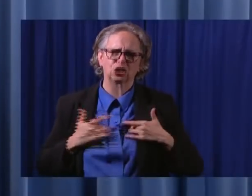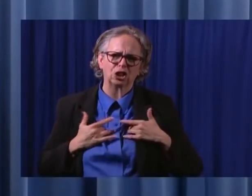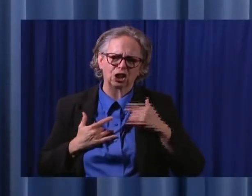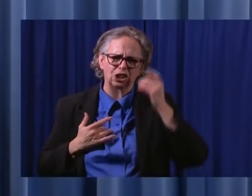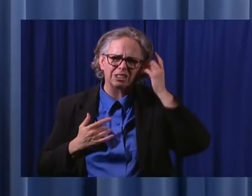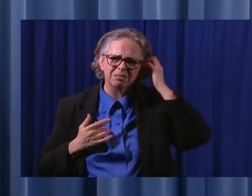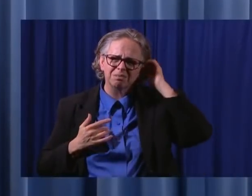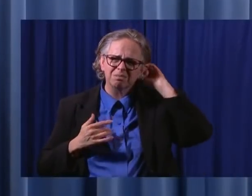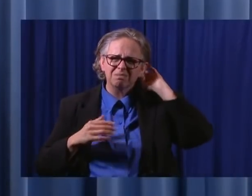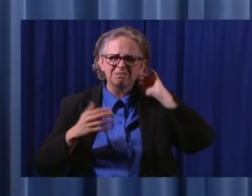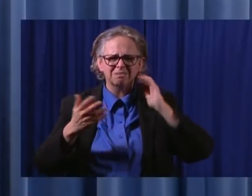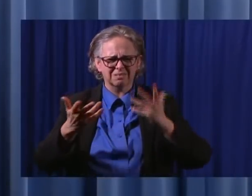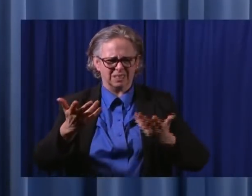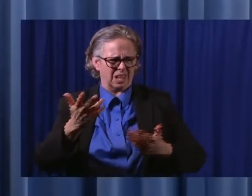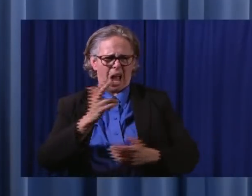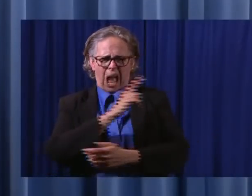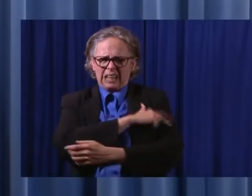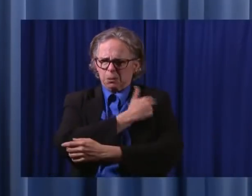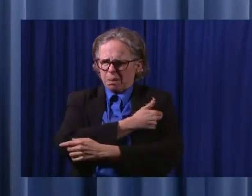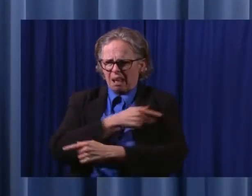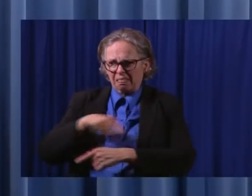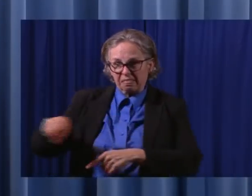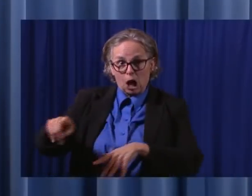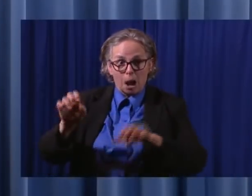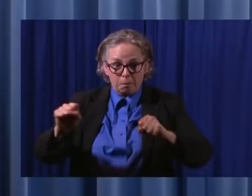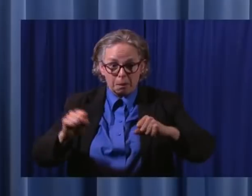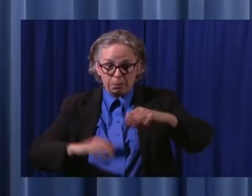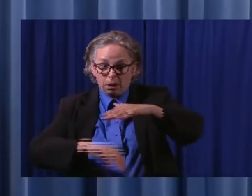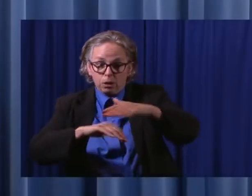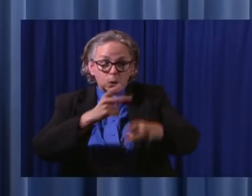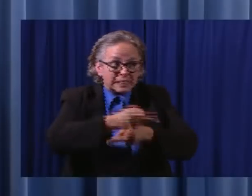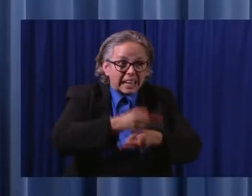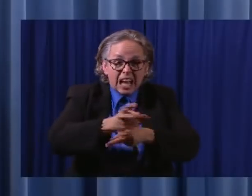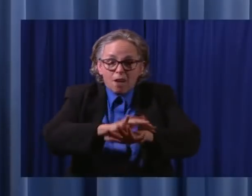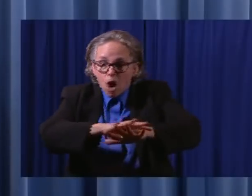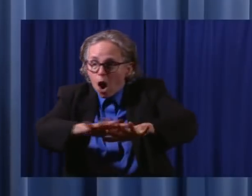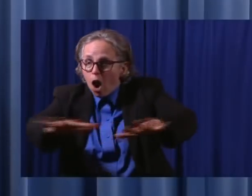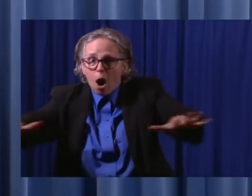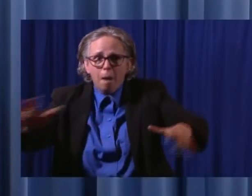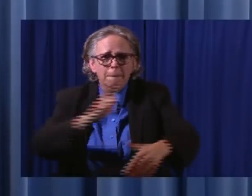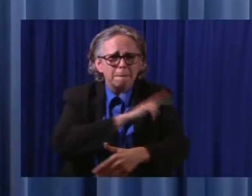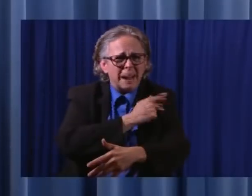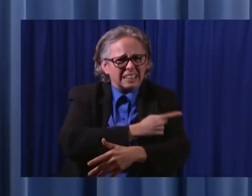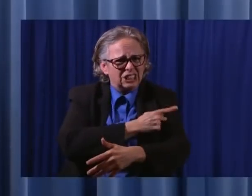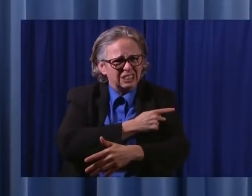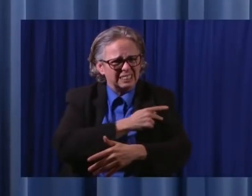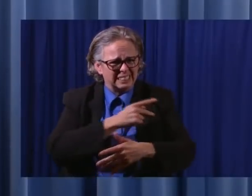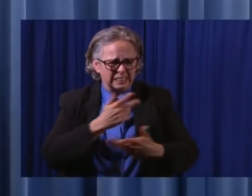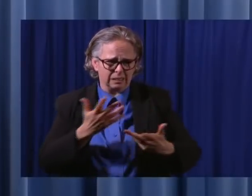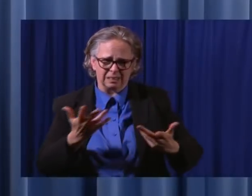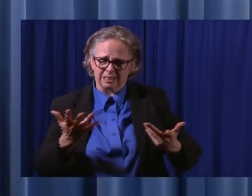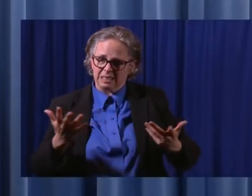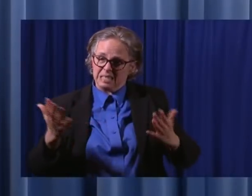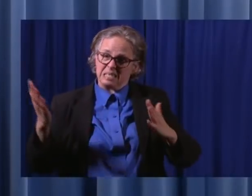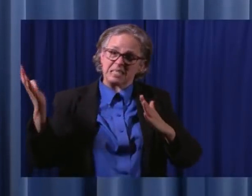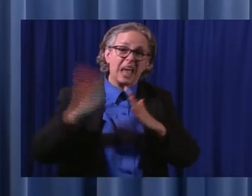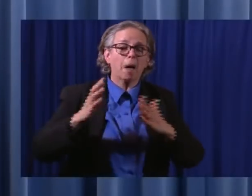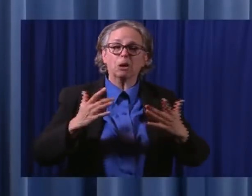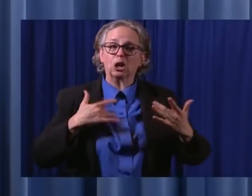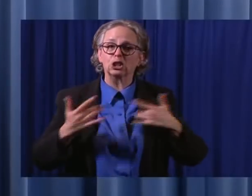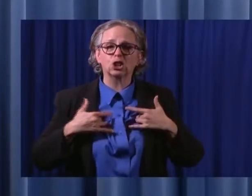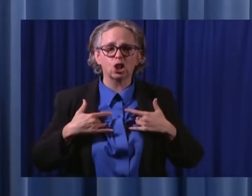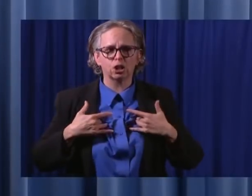but we're concerned ultimately, the most important thing is human life and